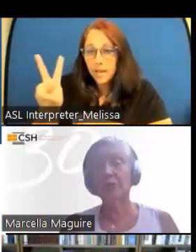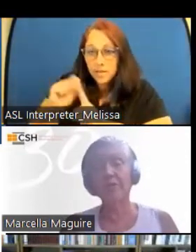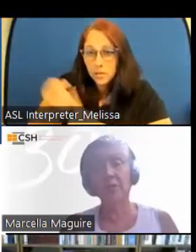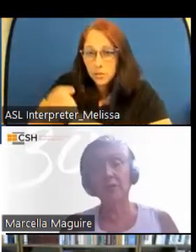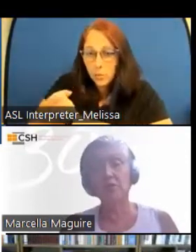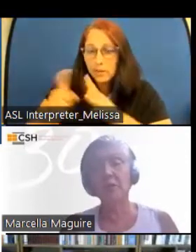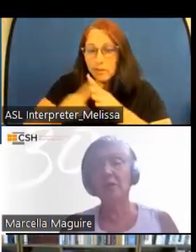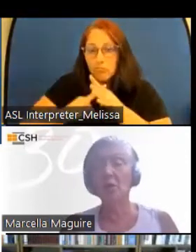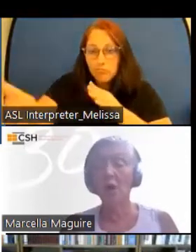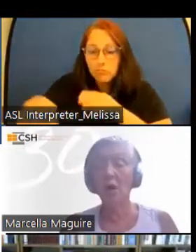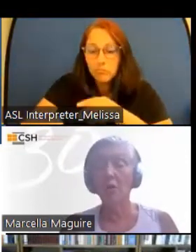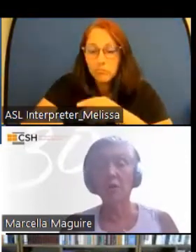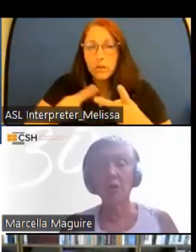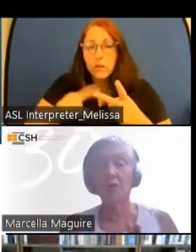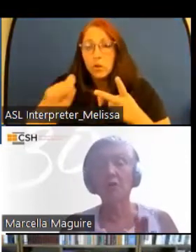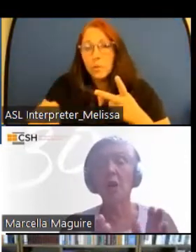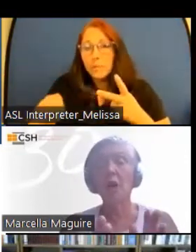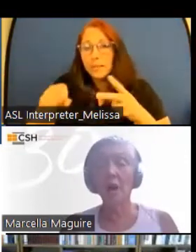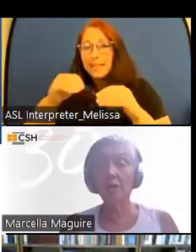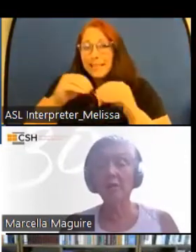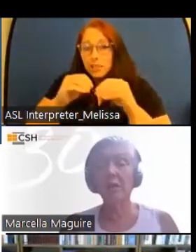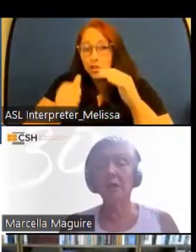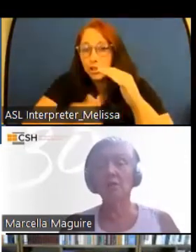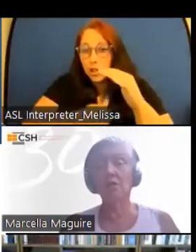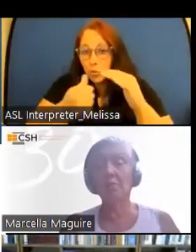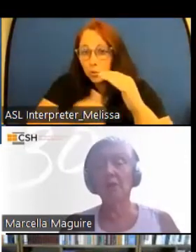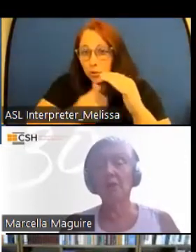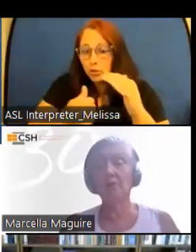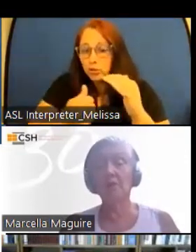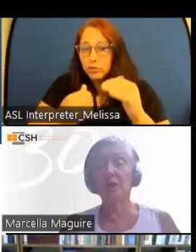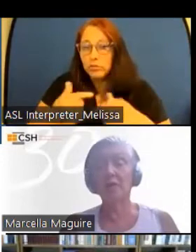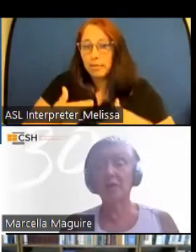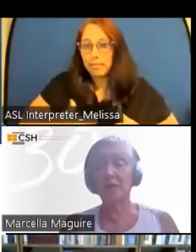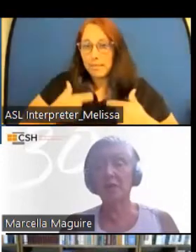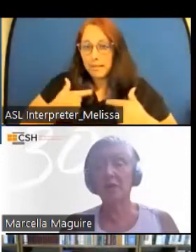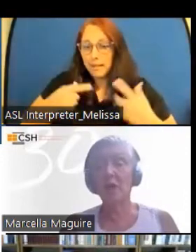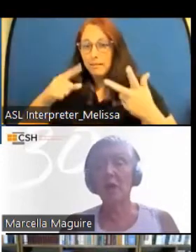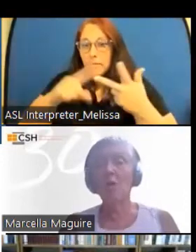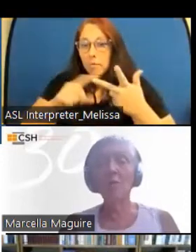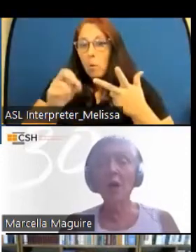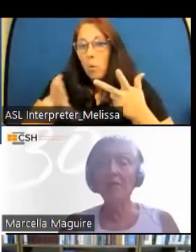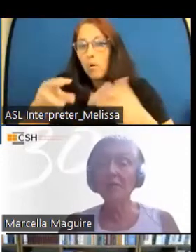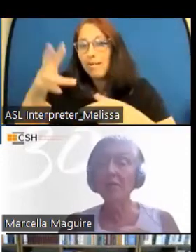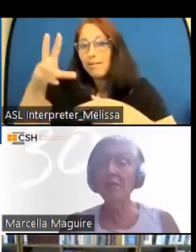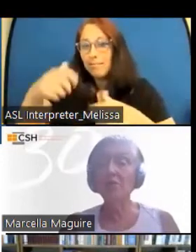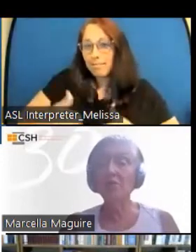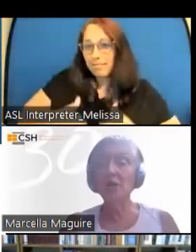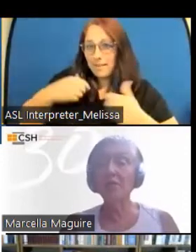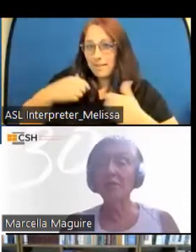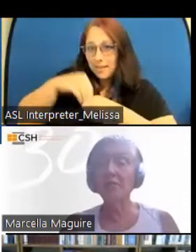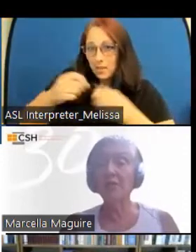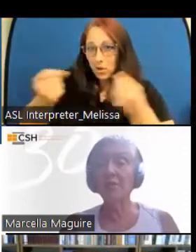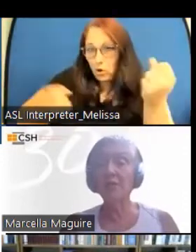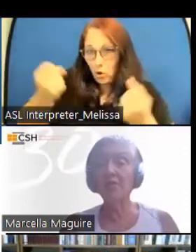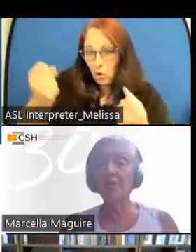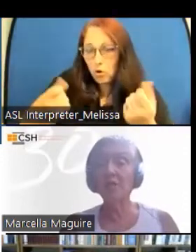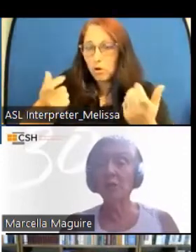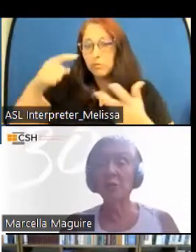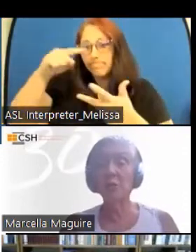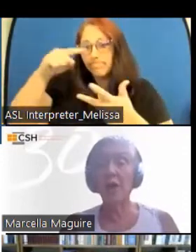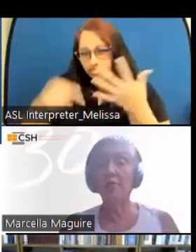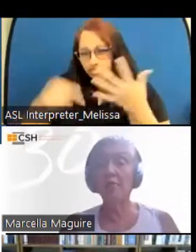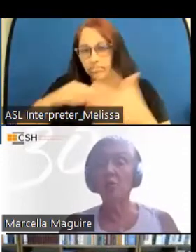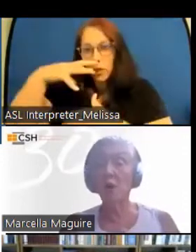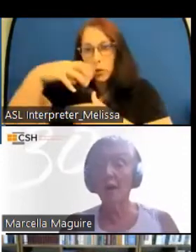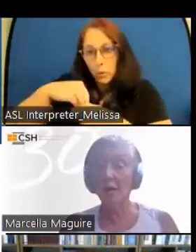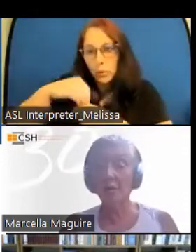unsheltered, living on a street, cars, parks, other locations not meant for human habitation. I'm proud to say that since 2007, the numbers of individuals